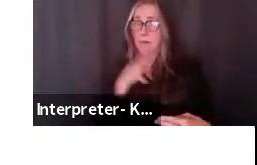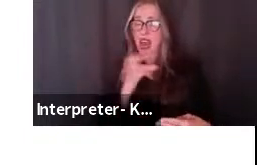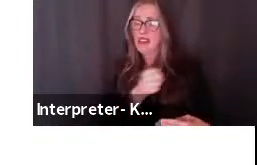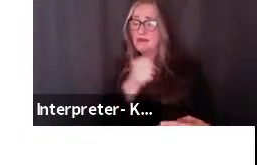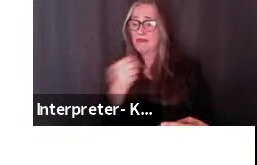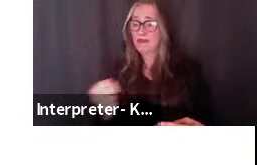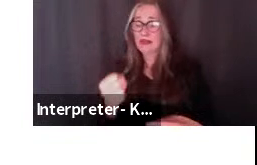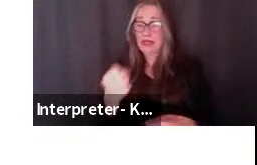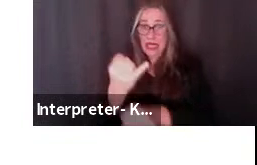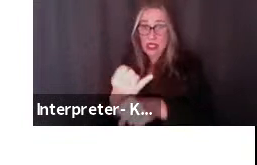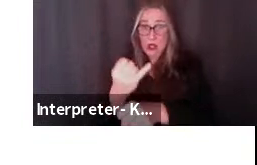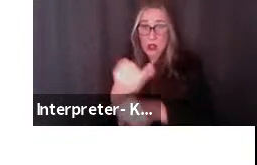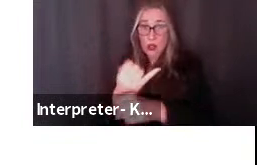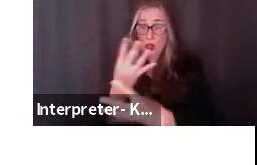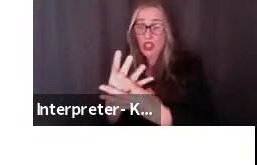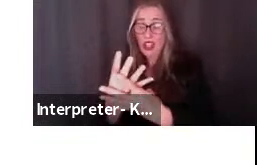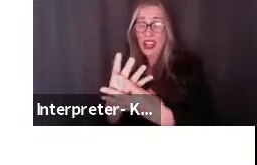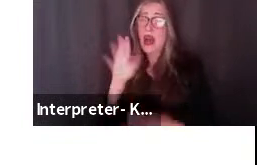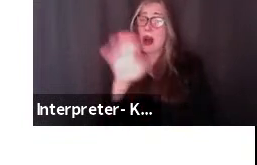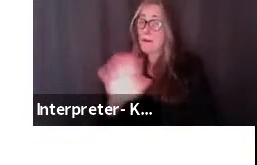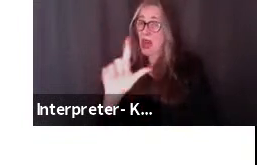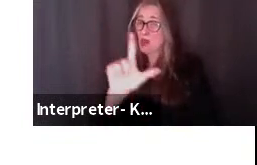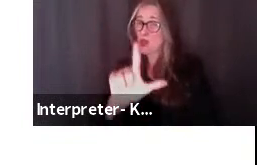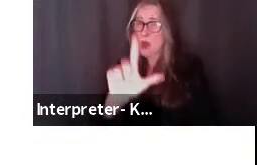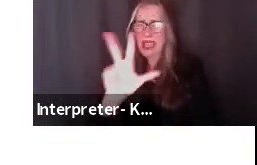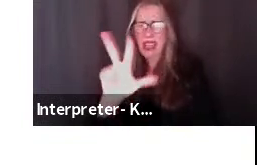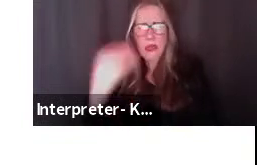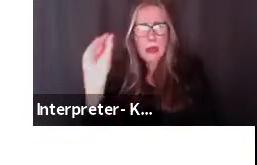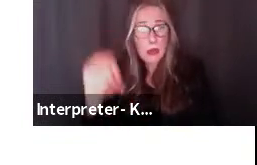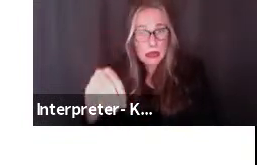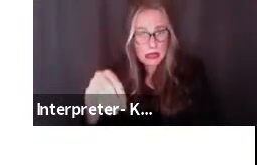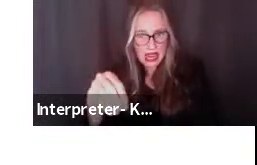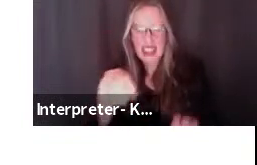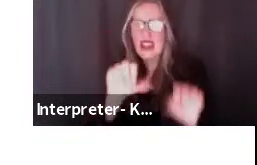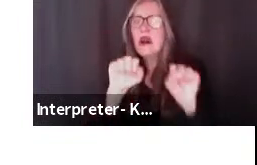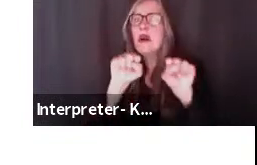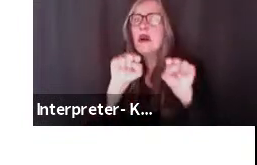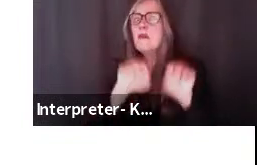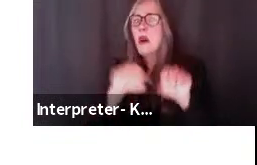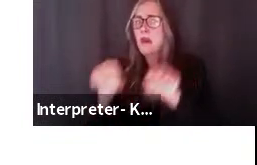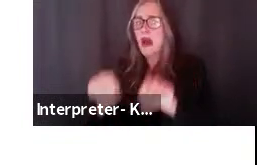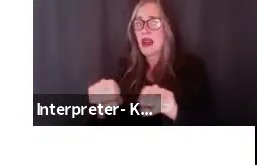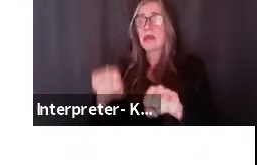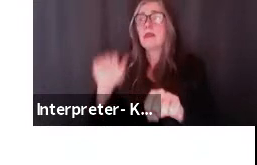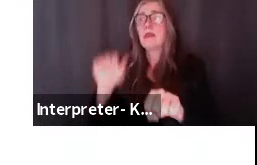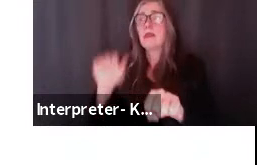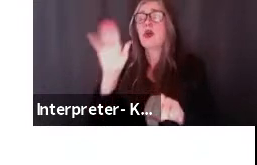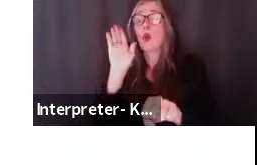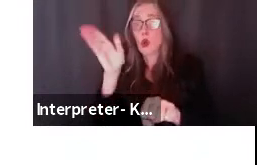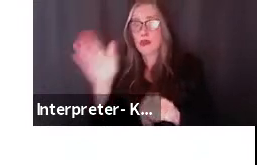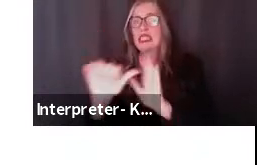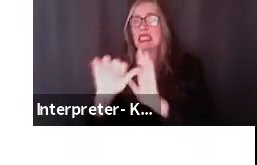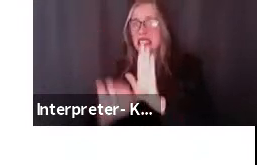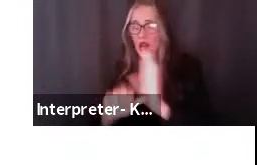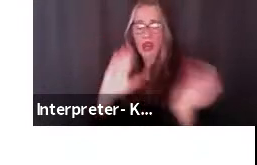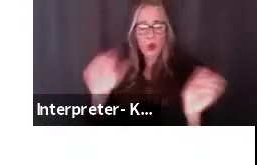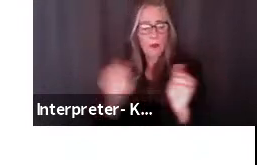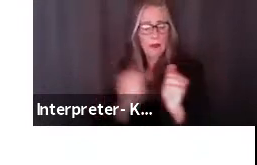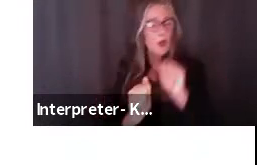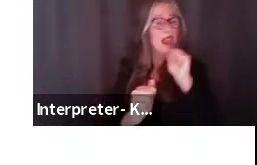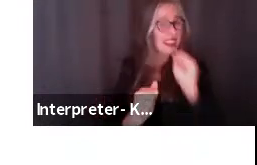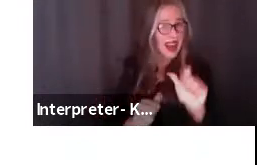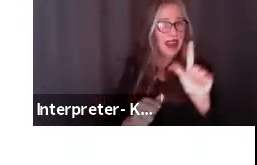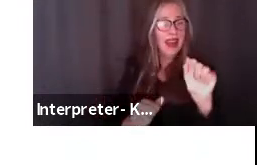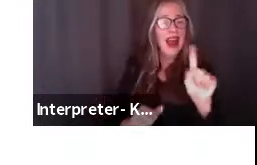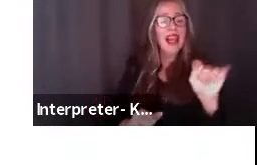california were about 23 percent more likely to be sterilized than non-latino men in state institutions and